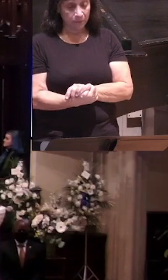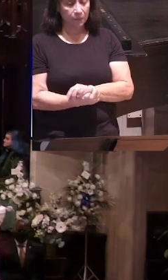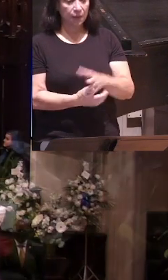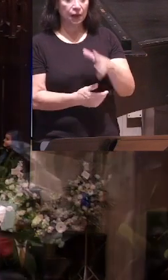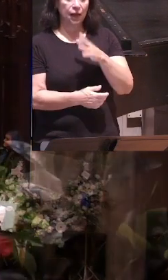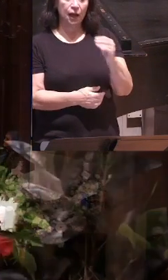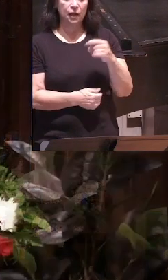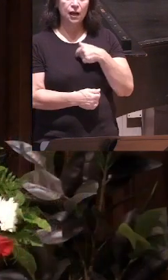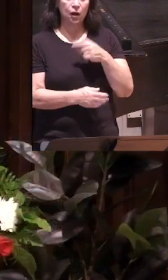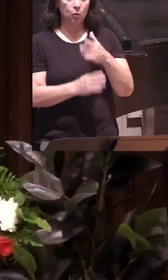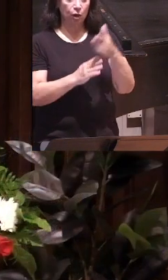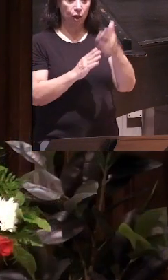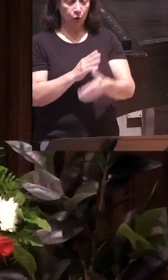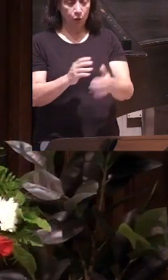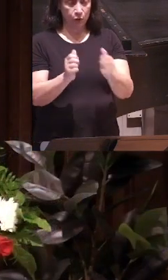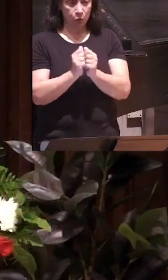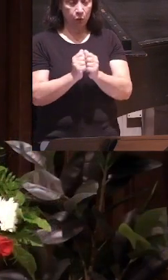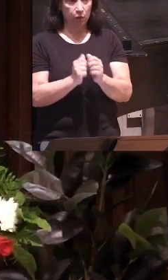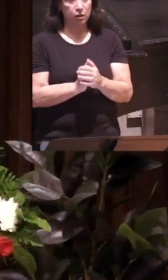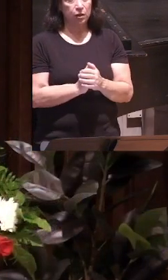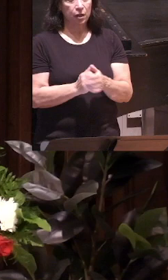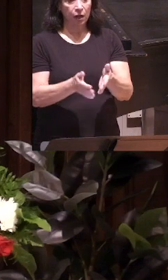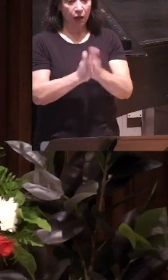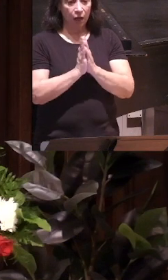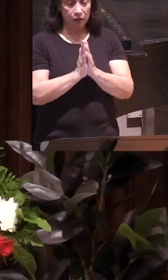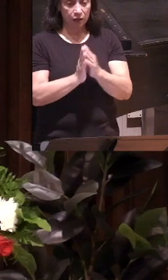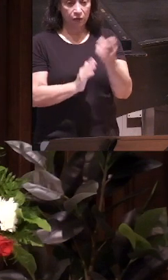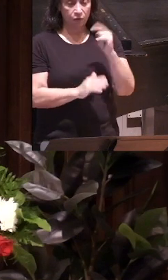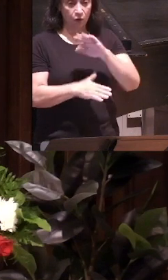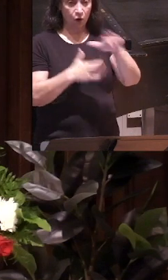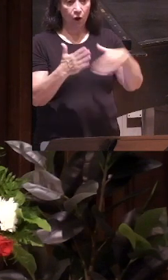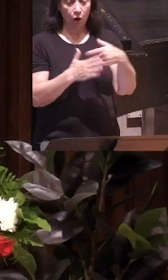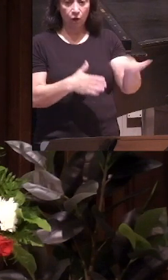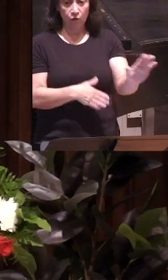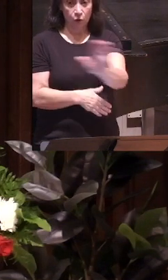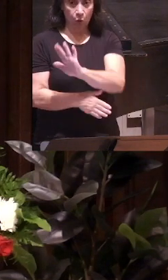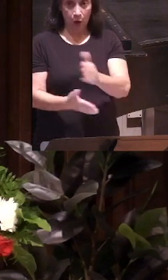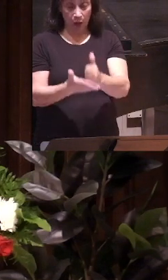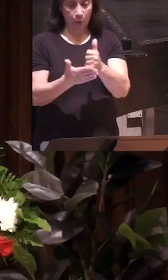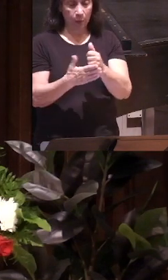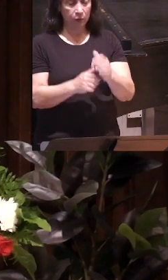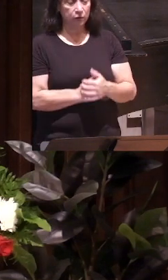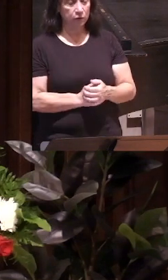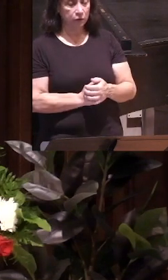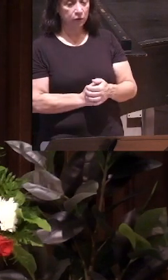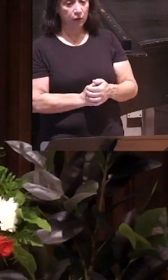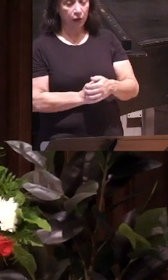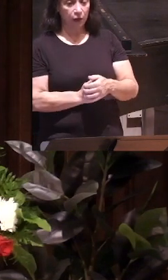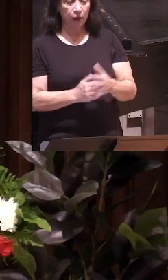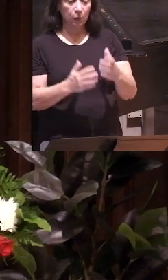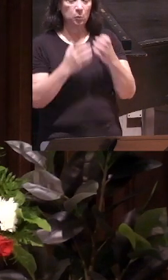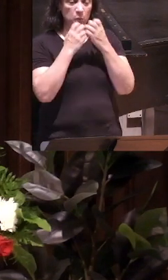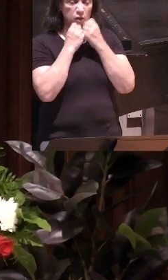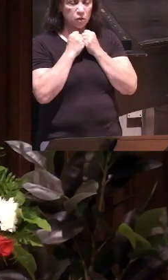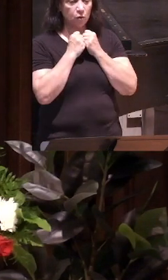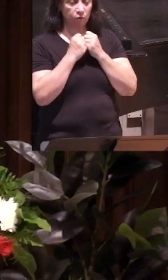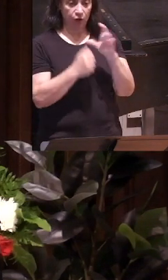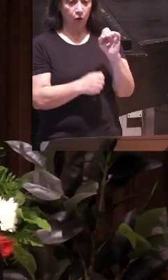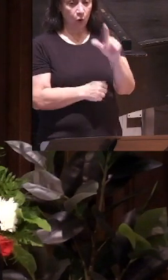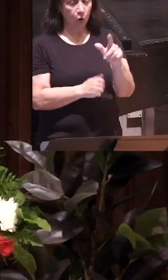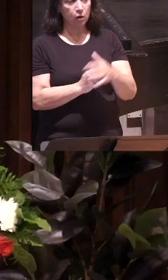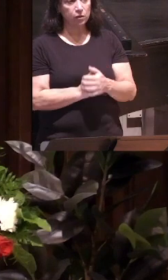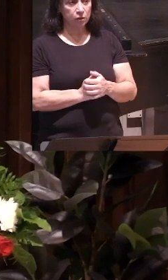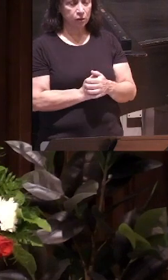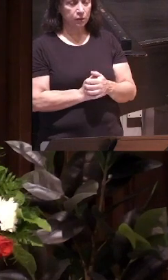And I'm going to close by asking for all of your help in preserving Earl's